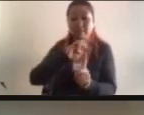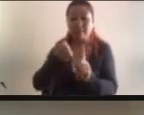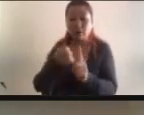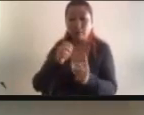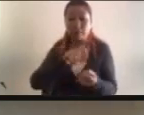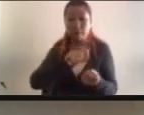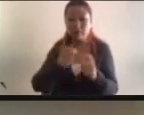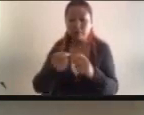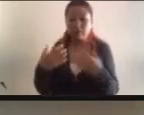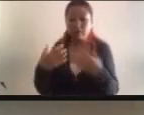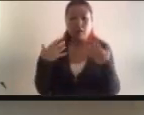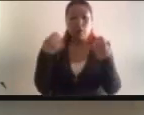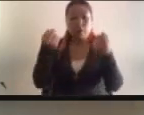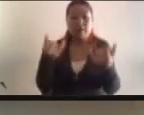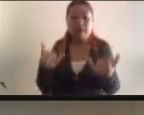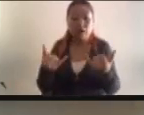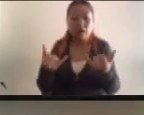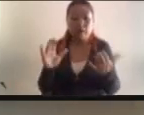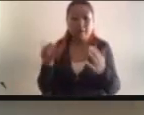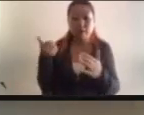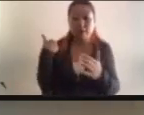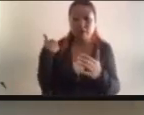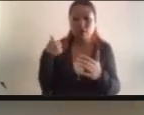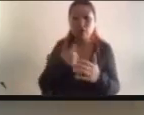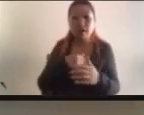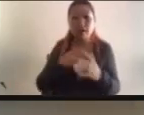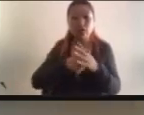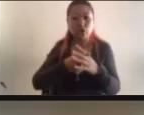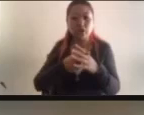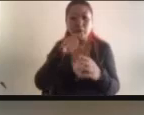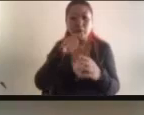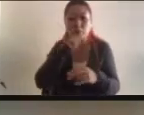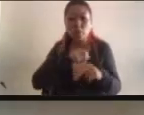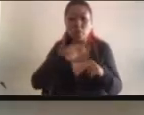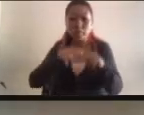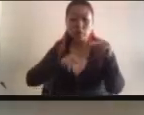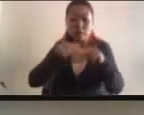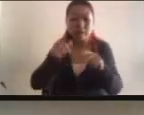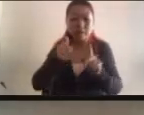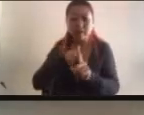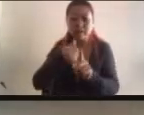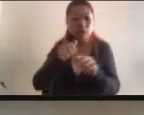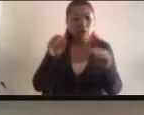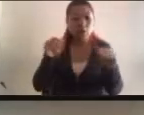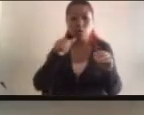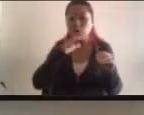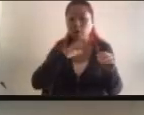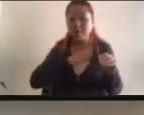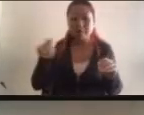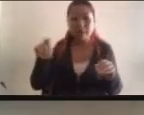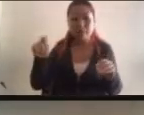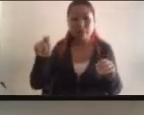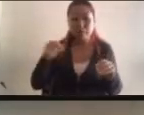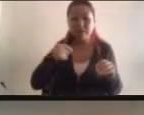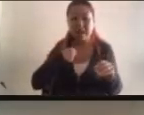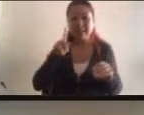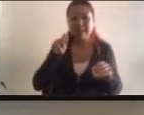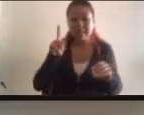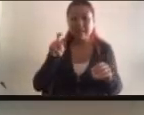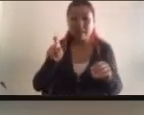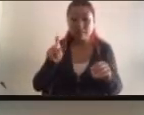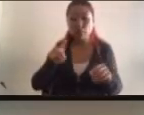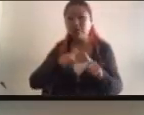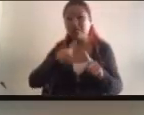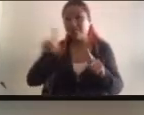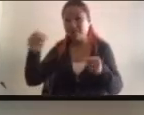time. I started in a pretty old building that did not have a ladies' room, so I actually did have to go to the building next door